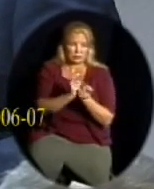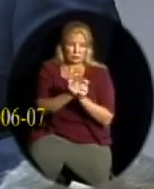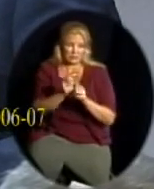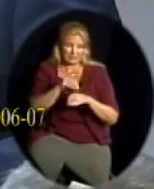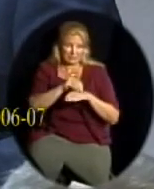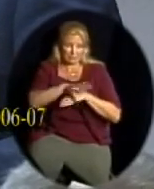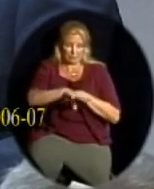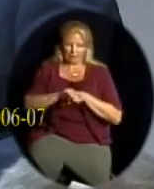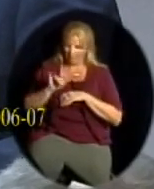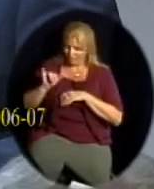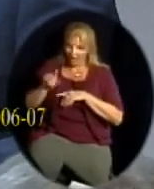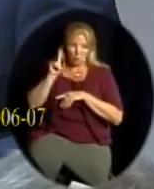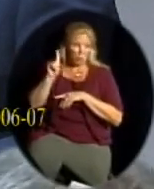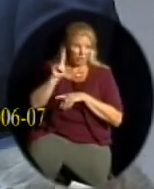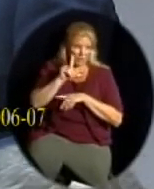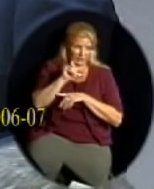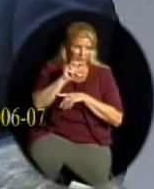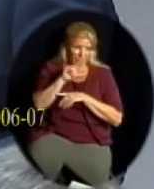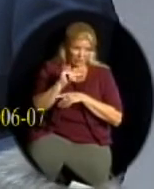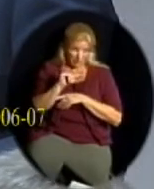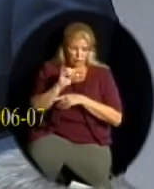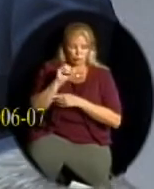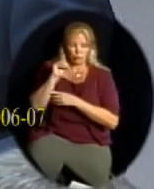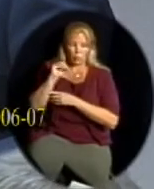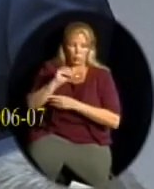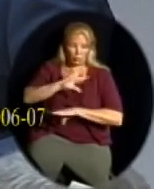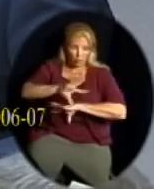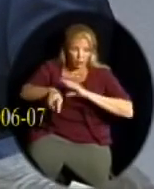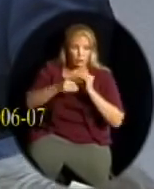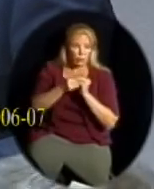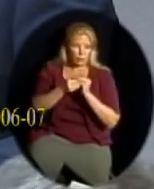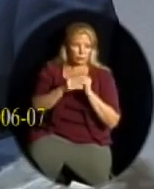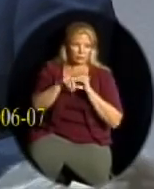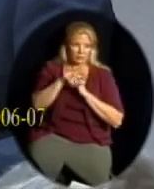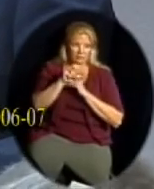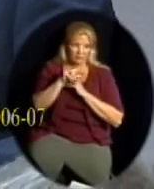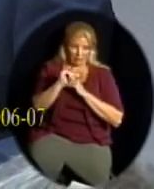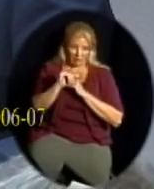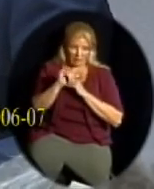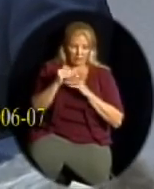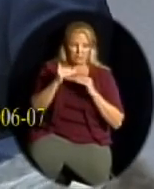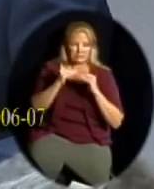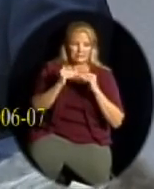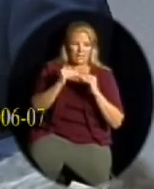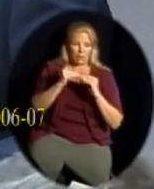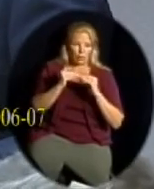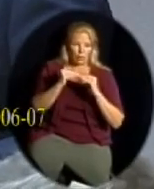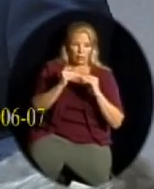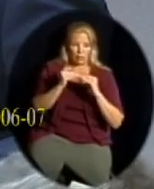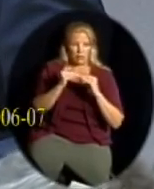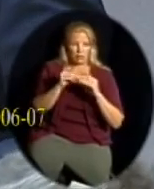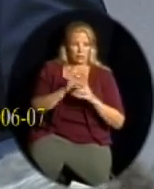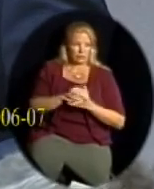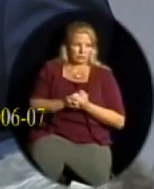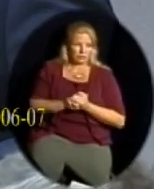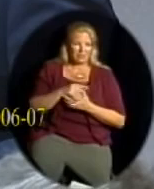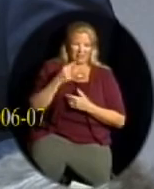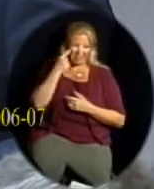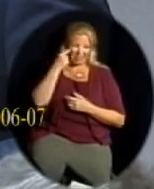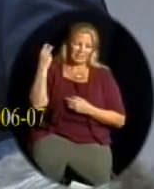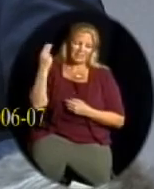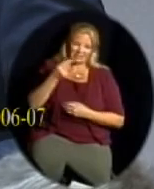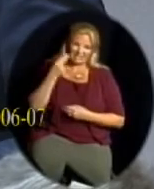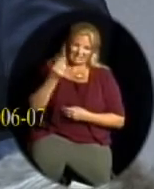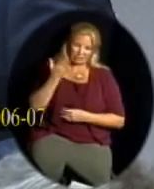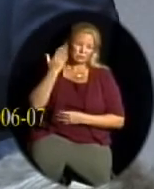one levy so that the total levy is stable. And I think that there's history that would show that that is a true statement. That's